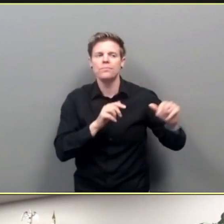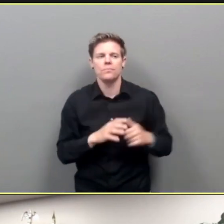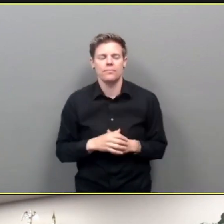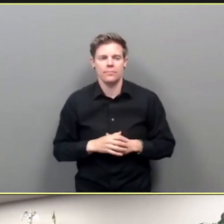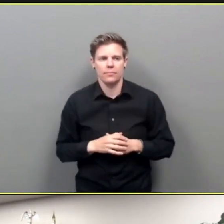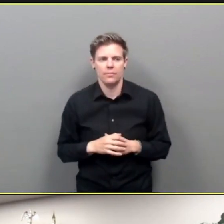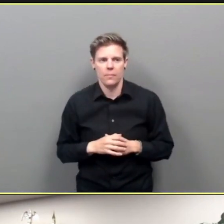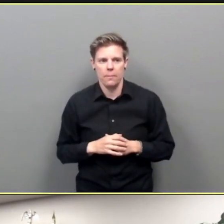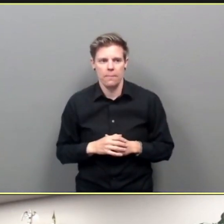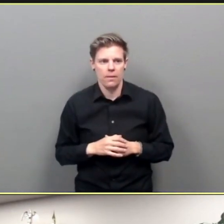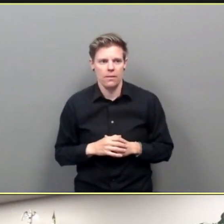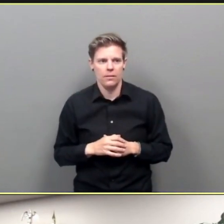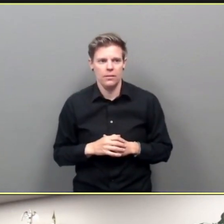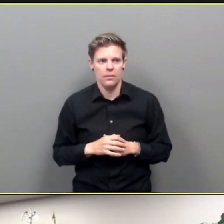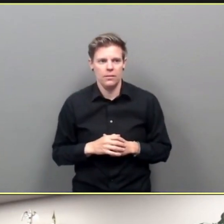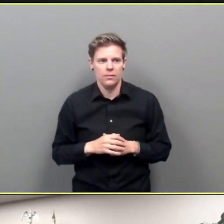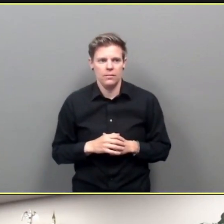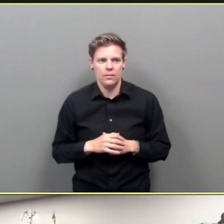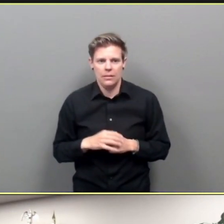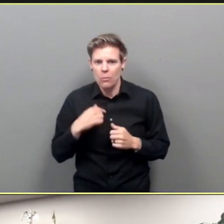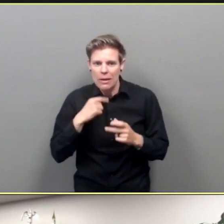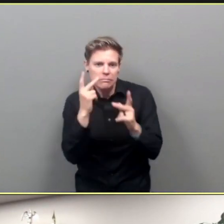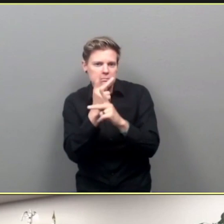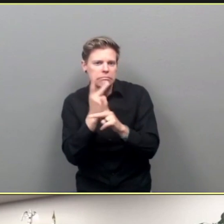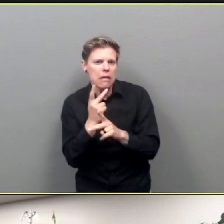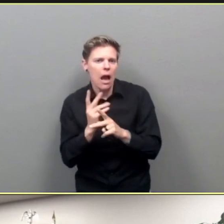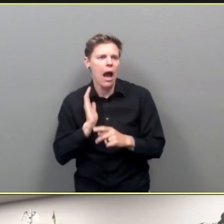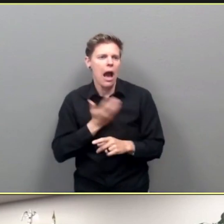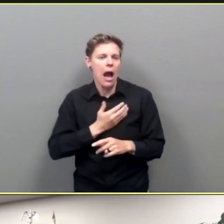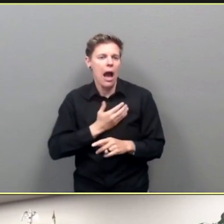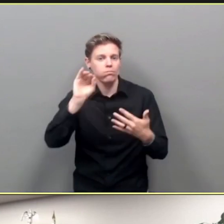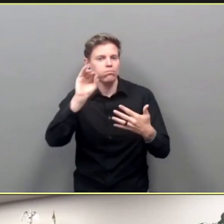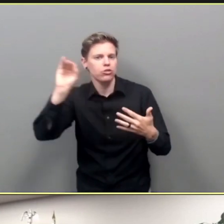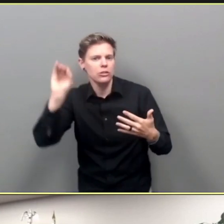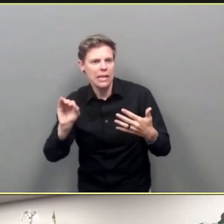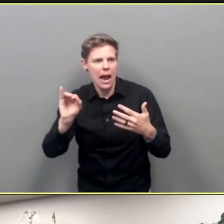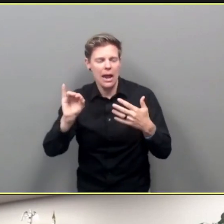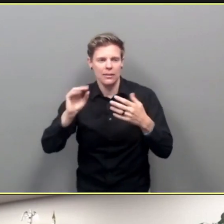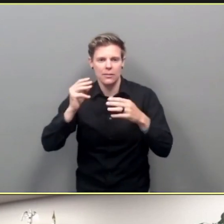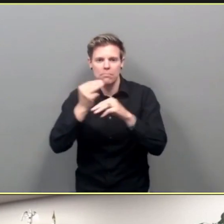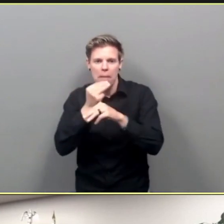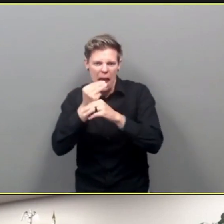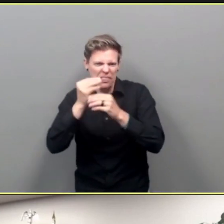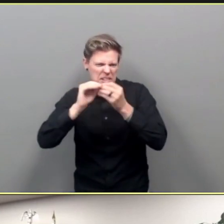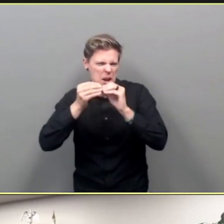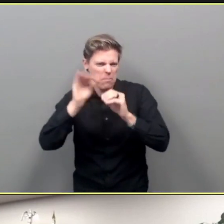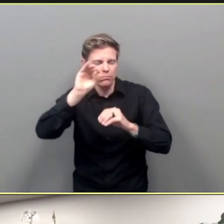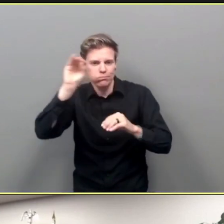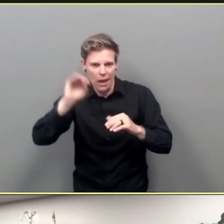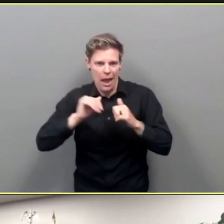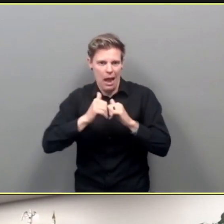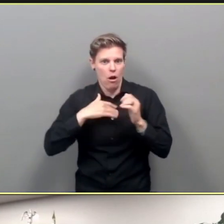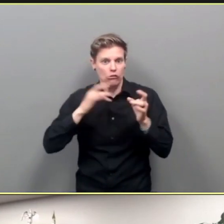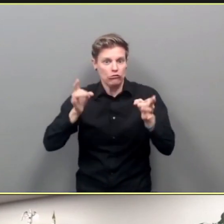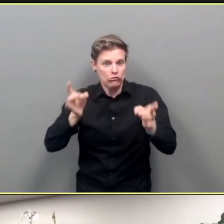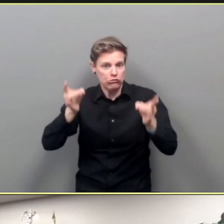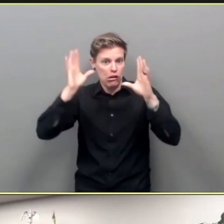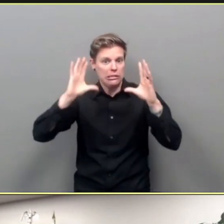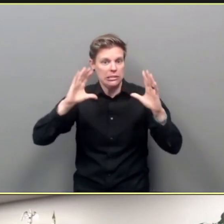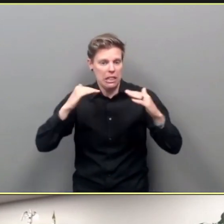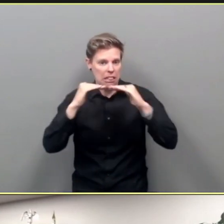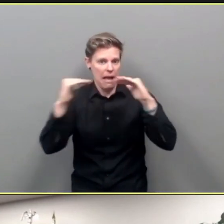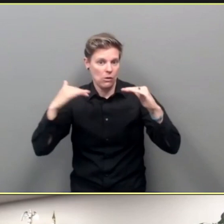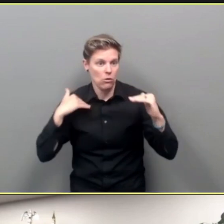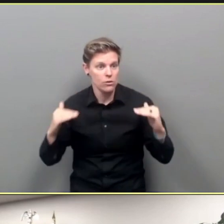are. As you pointed out, we're skirting that line right on crisis standards of care. This week, ventilators were moved